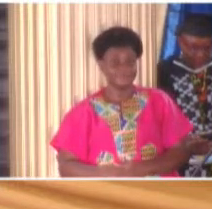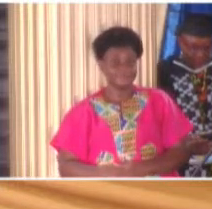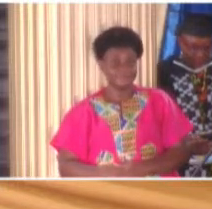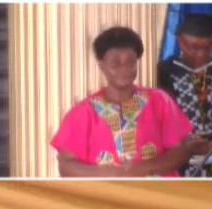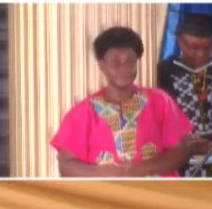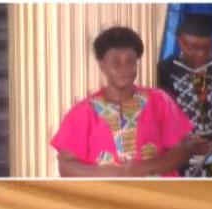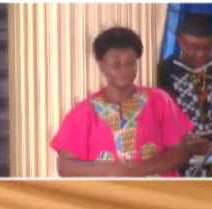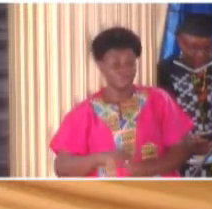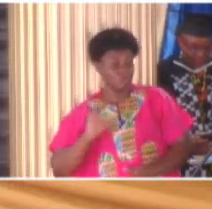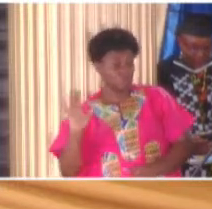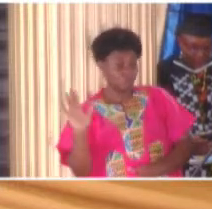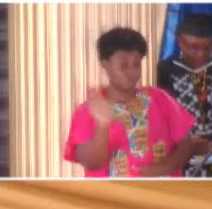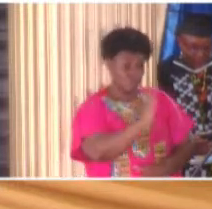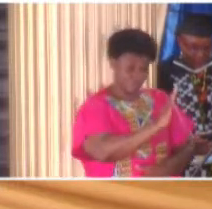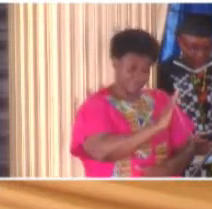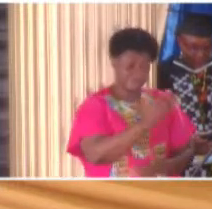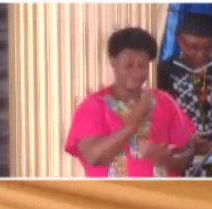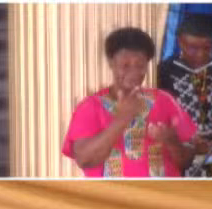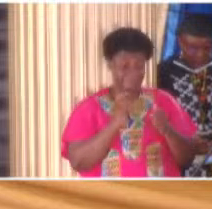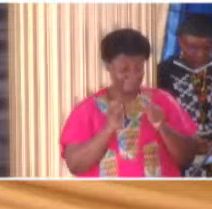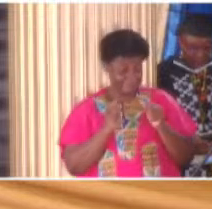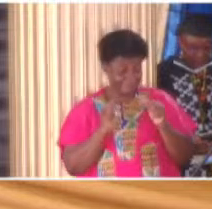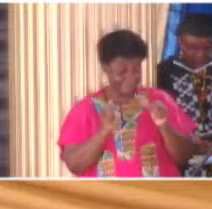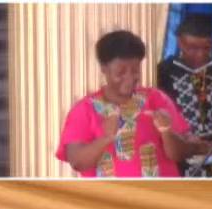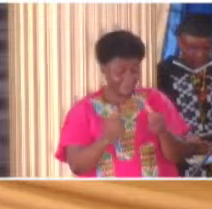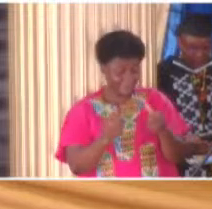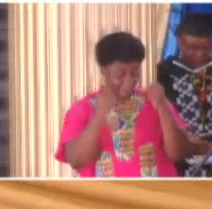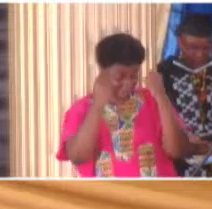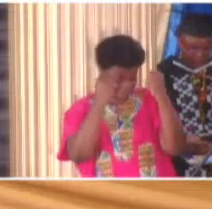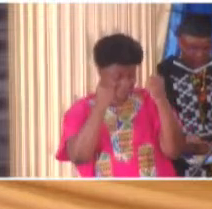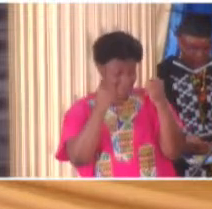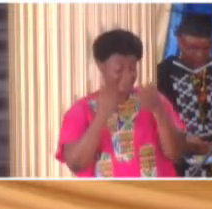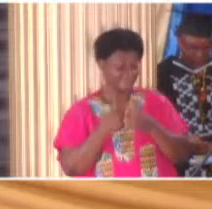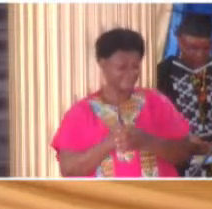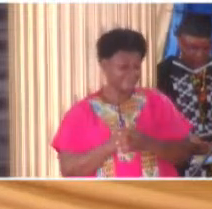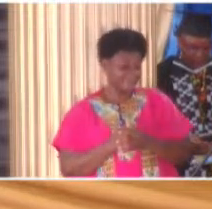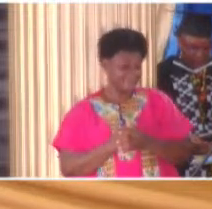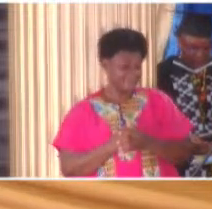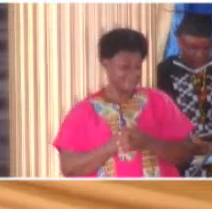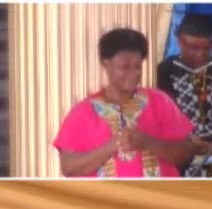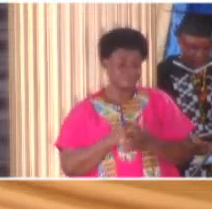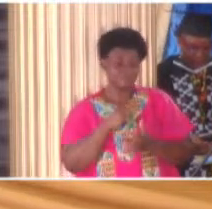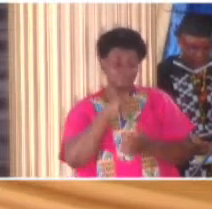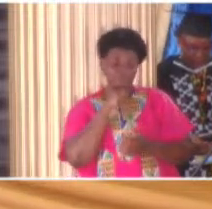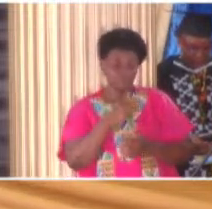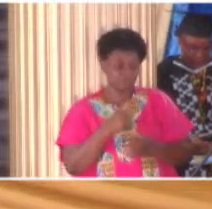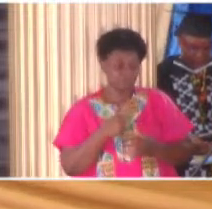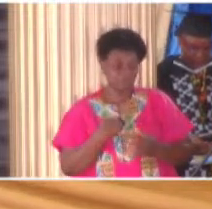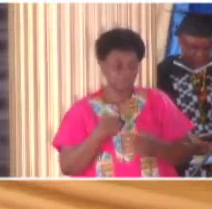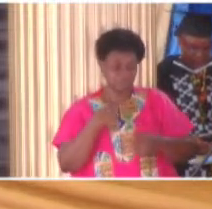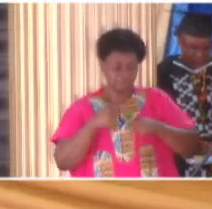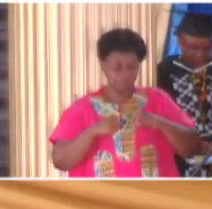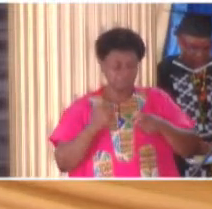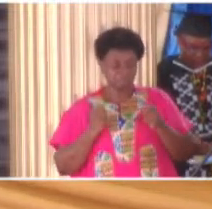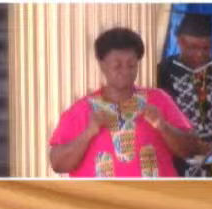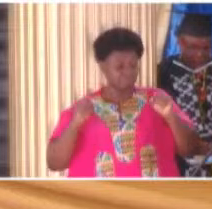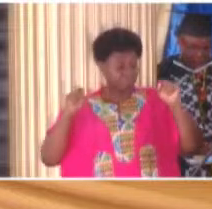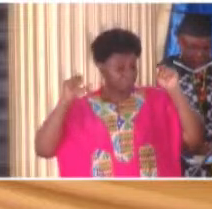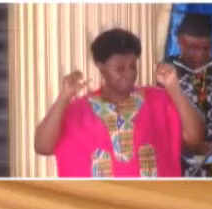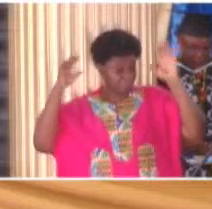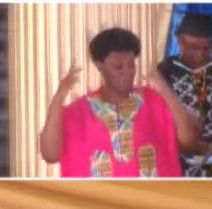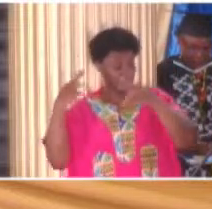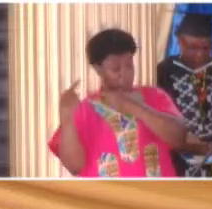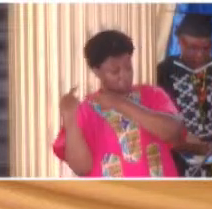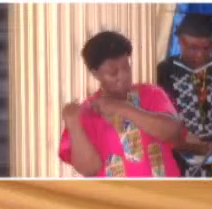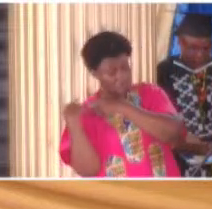Your perseverance, resilience, and unwavering commitment have led you to